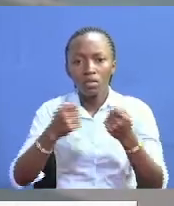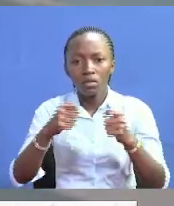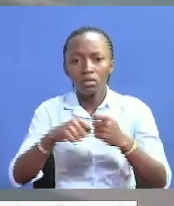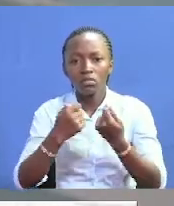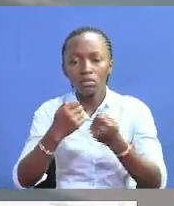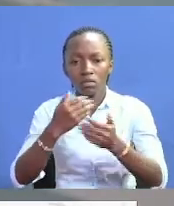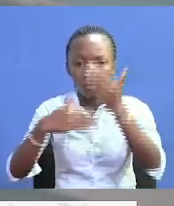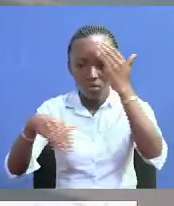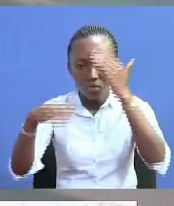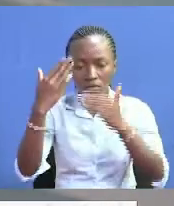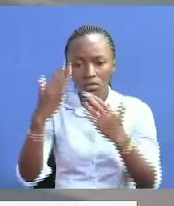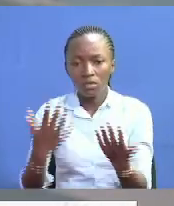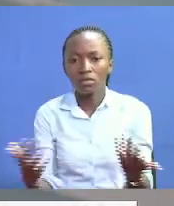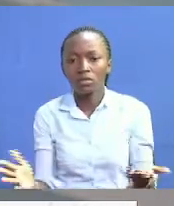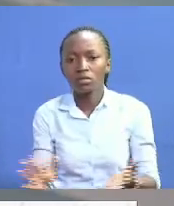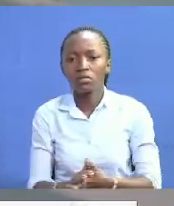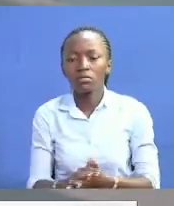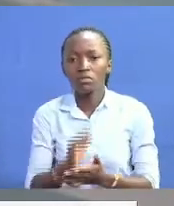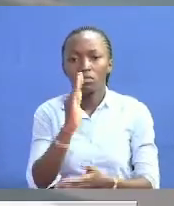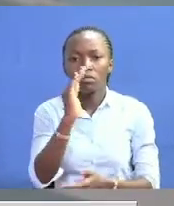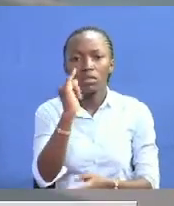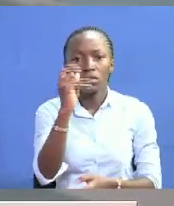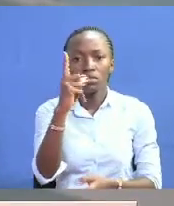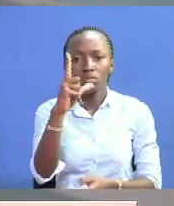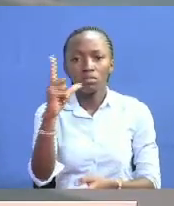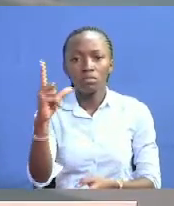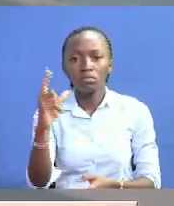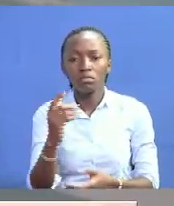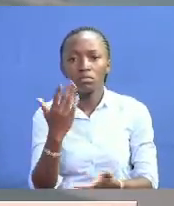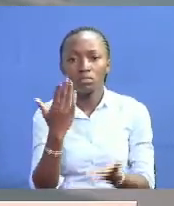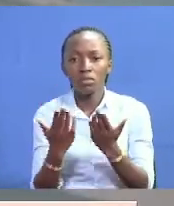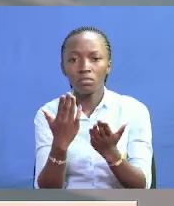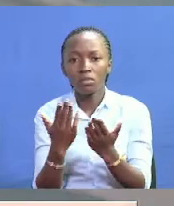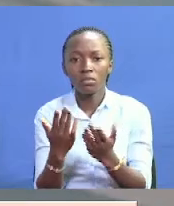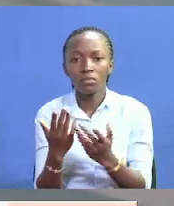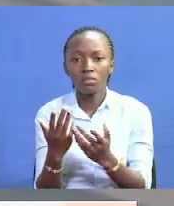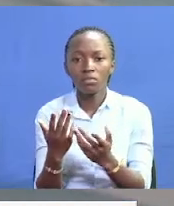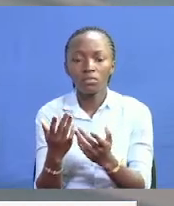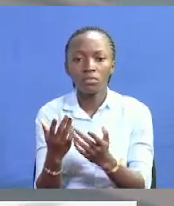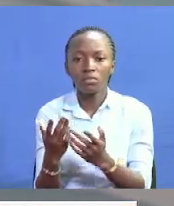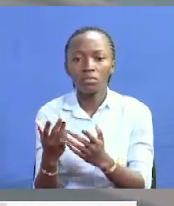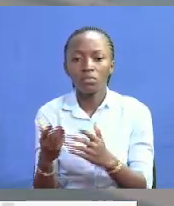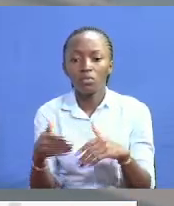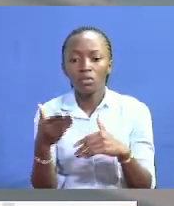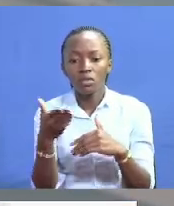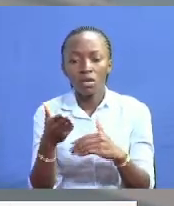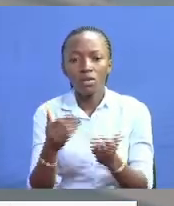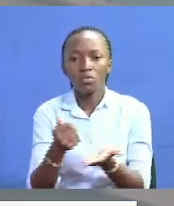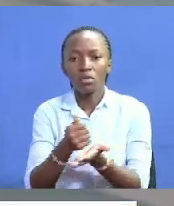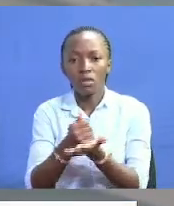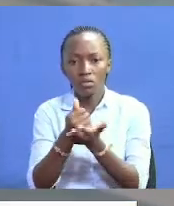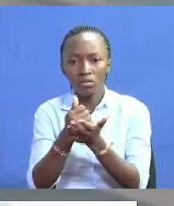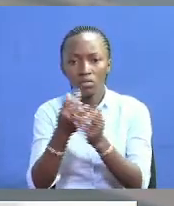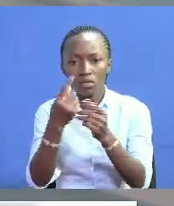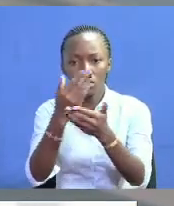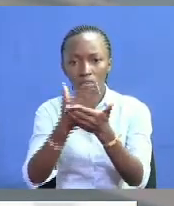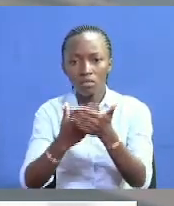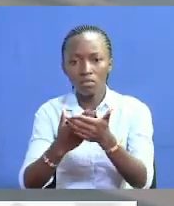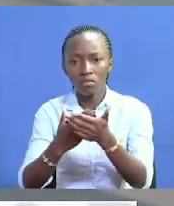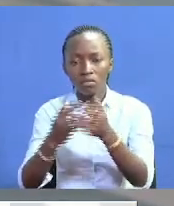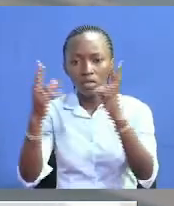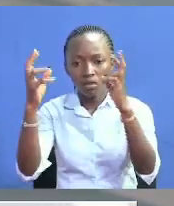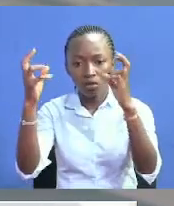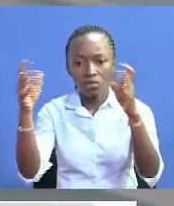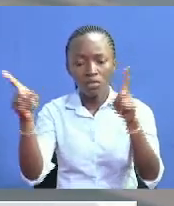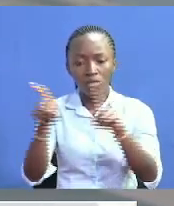university properties. So the bill maybe came to address some of those issues, but I believe it wasn't meant now